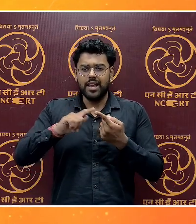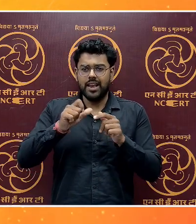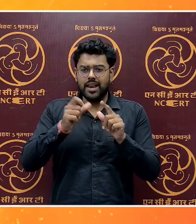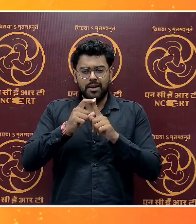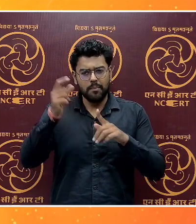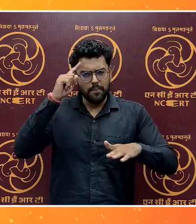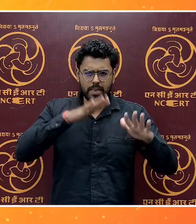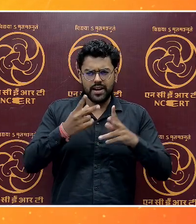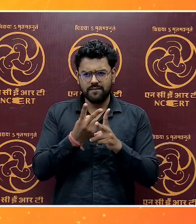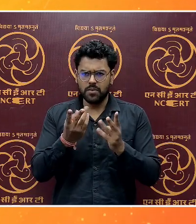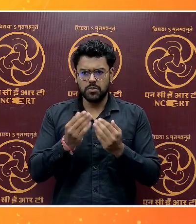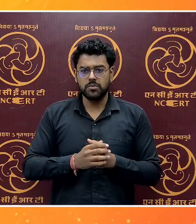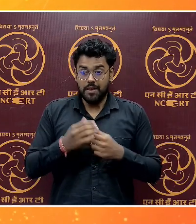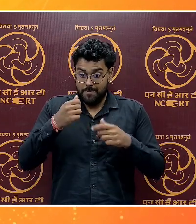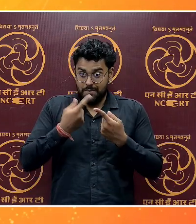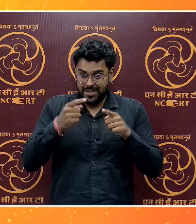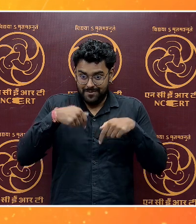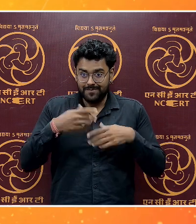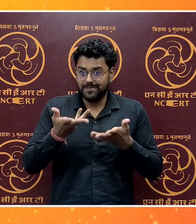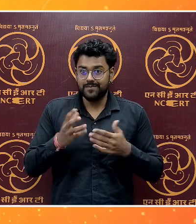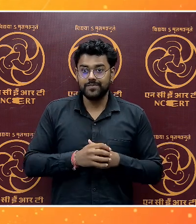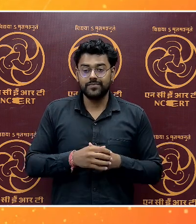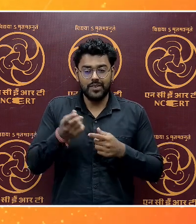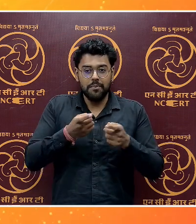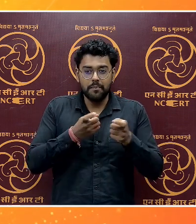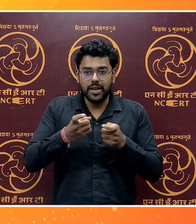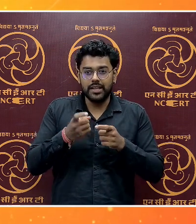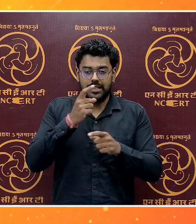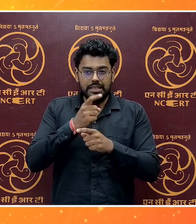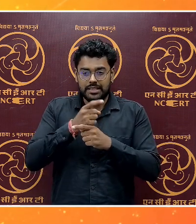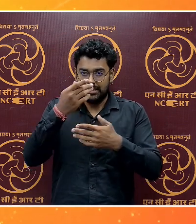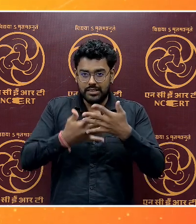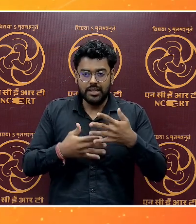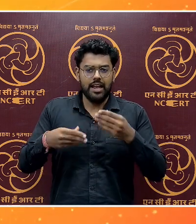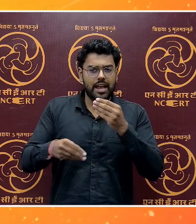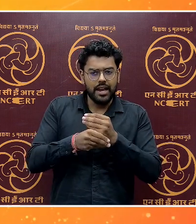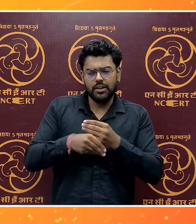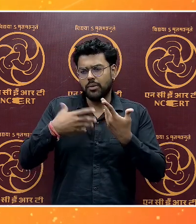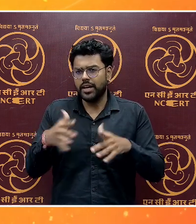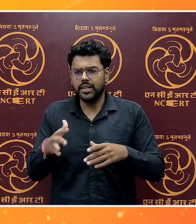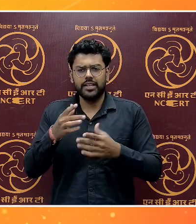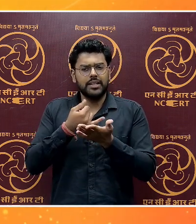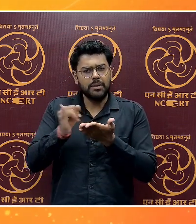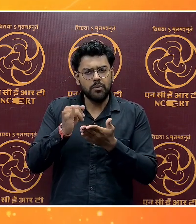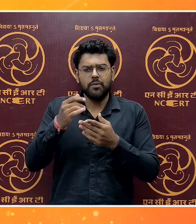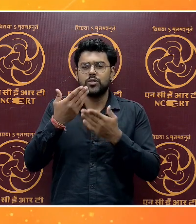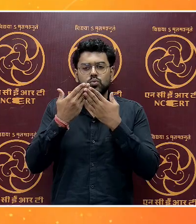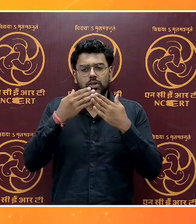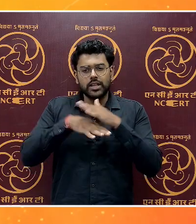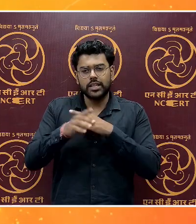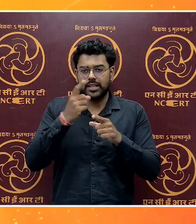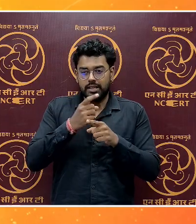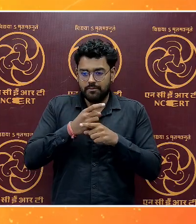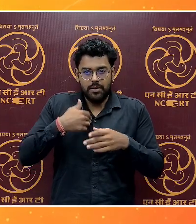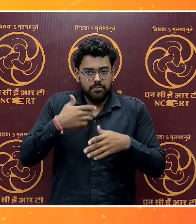Right now, what he can do, he can manage the teacher listing. He can add or remove any teacher from his school. Right now, I don't